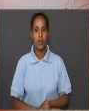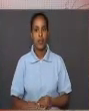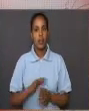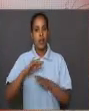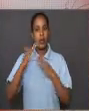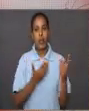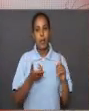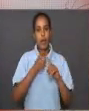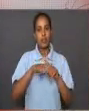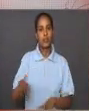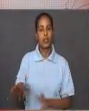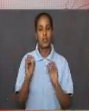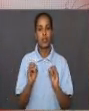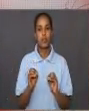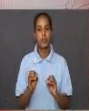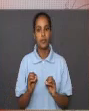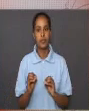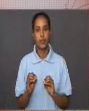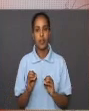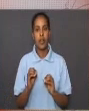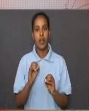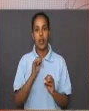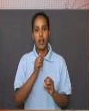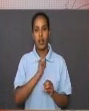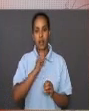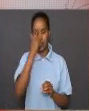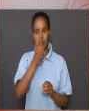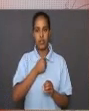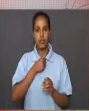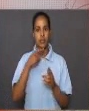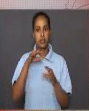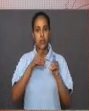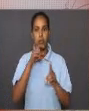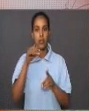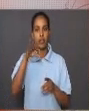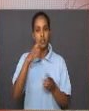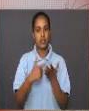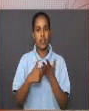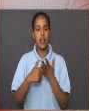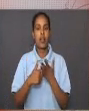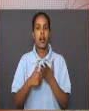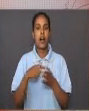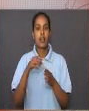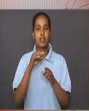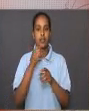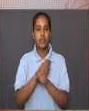Welcome back, students. I trust that you did not find this activity to be too